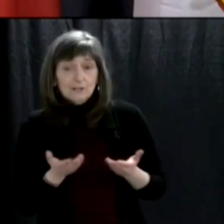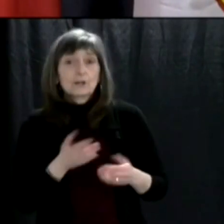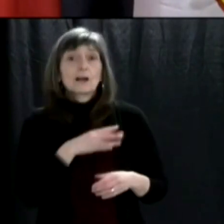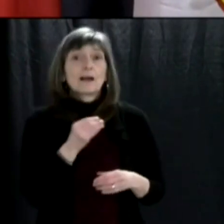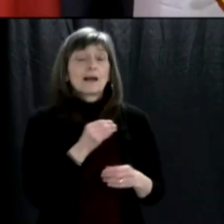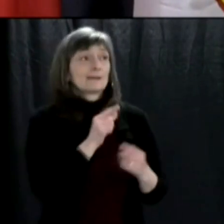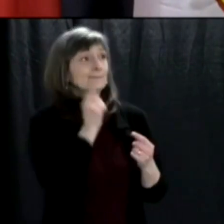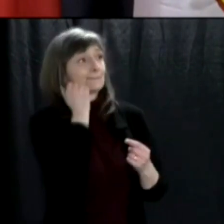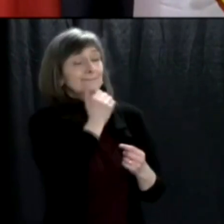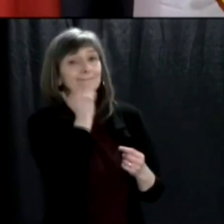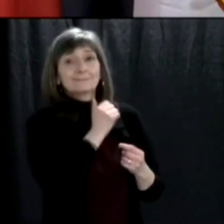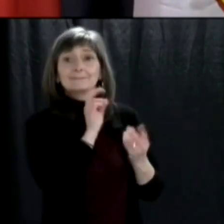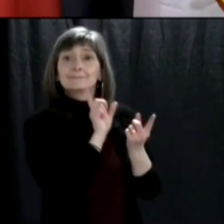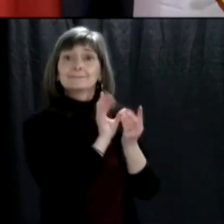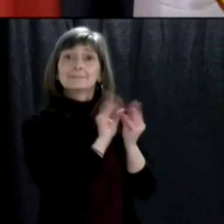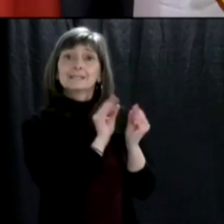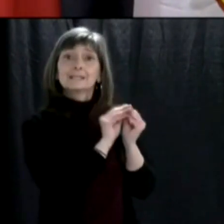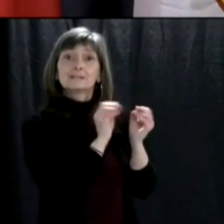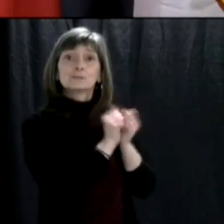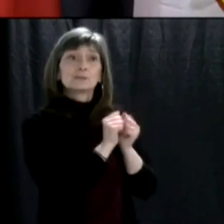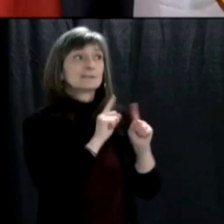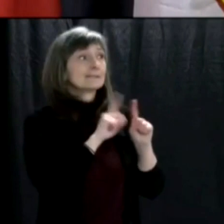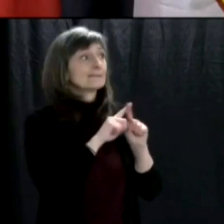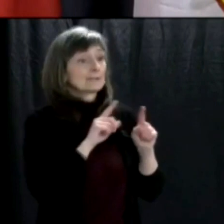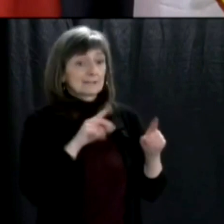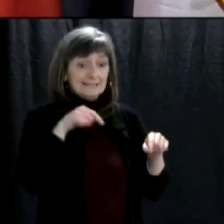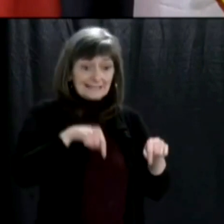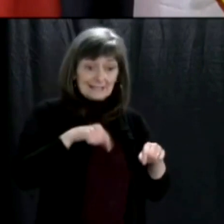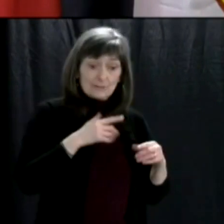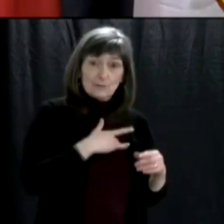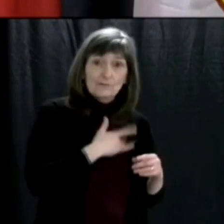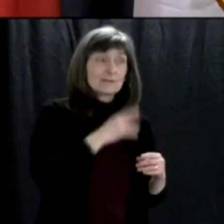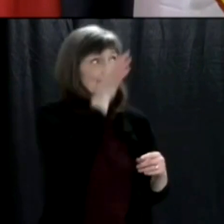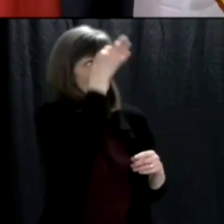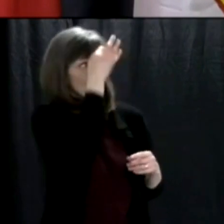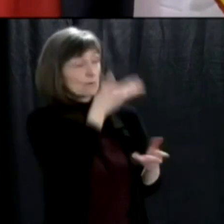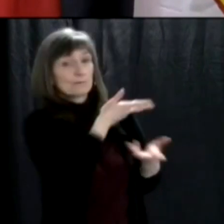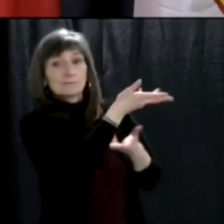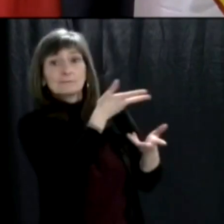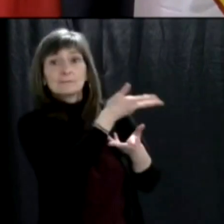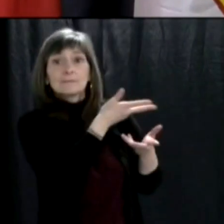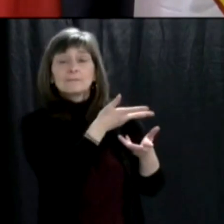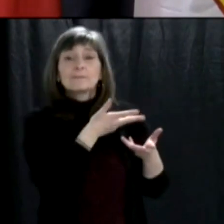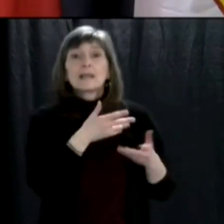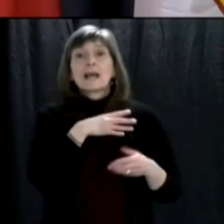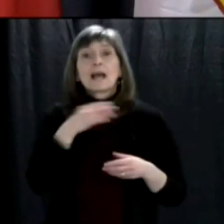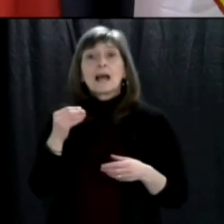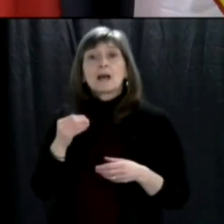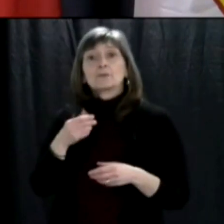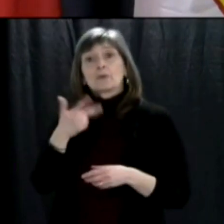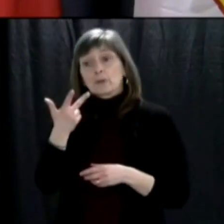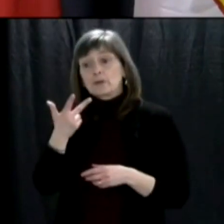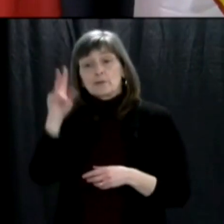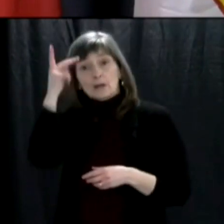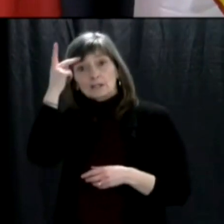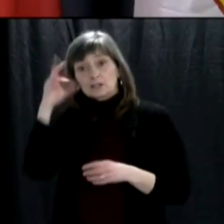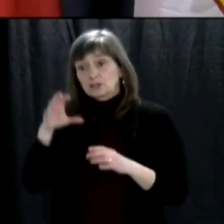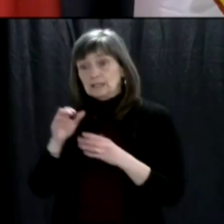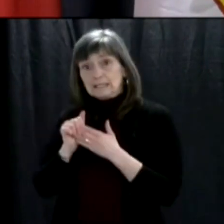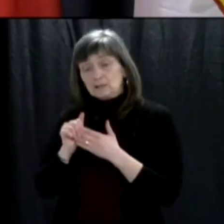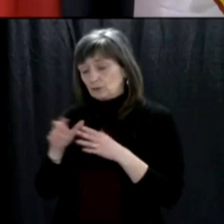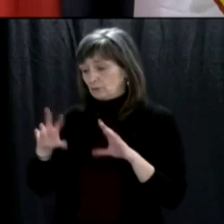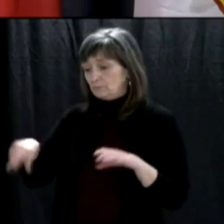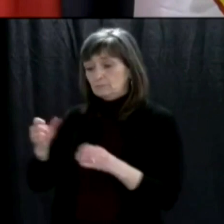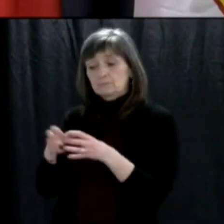we're meeting every day with our health officials here in the province and federally, and with our all-party joint committee, working very